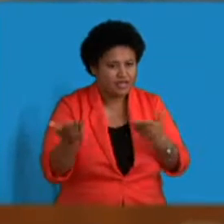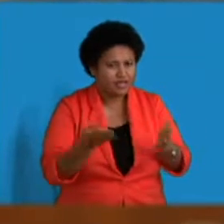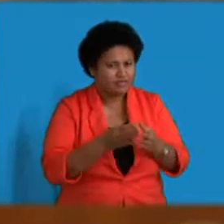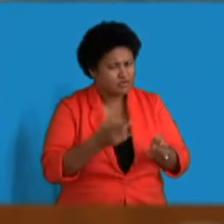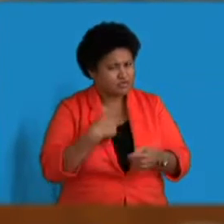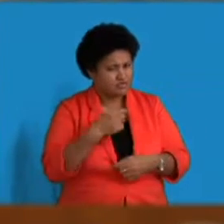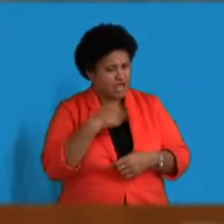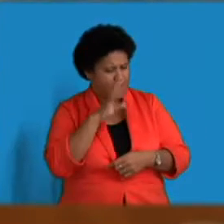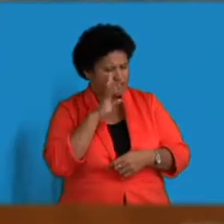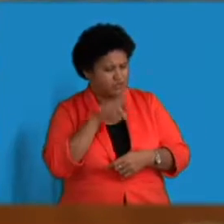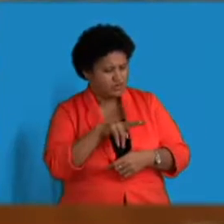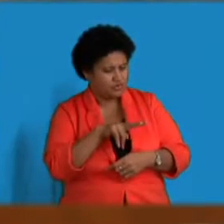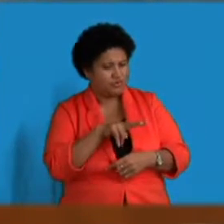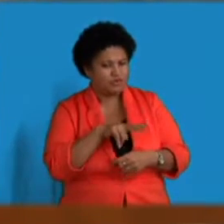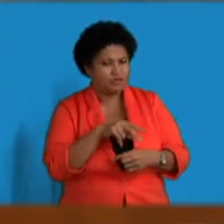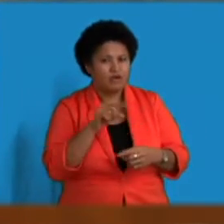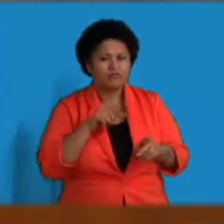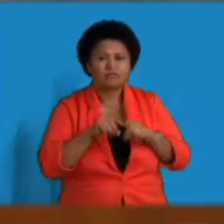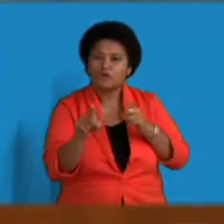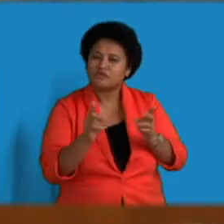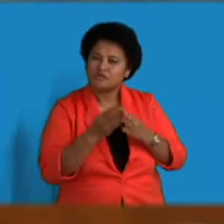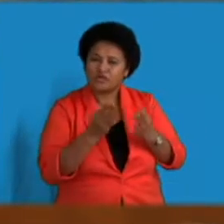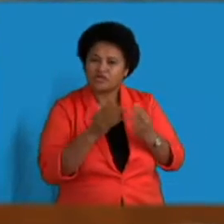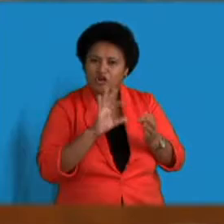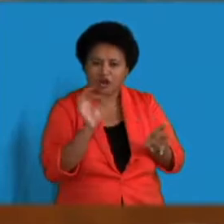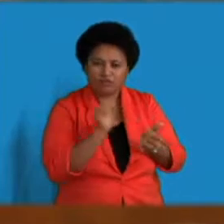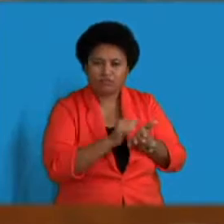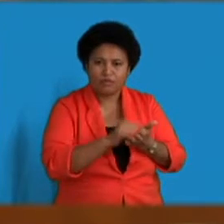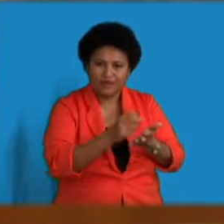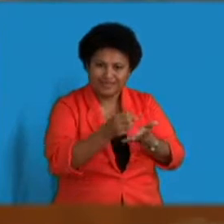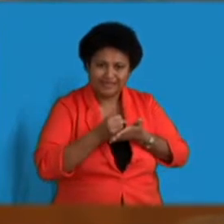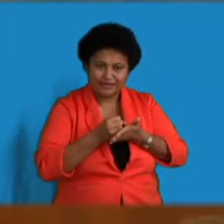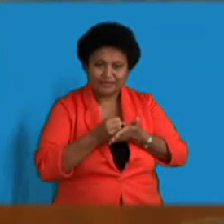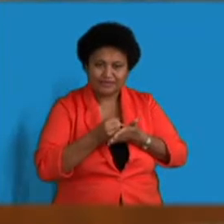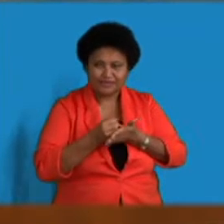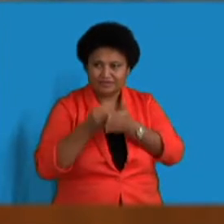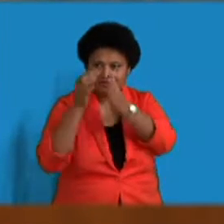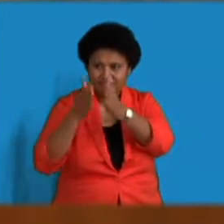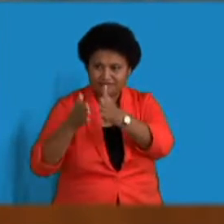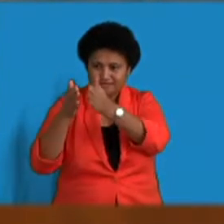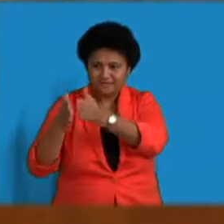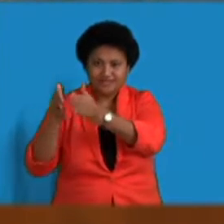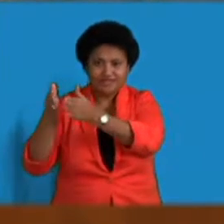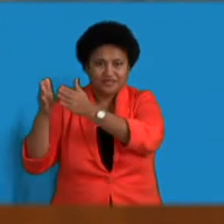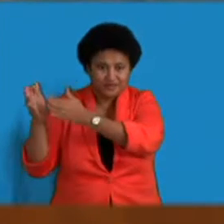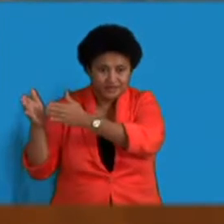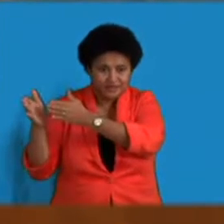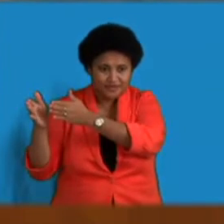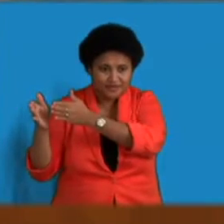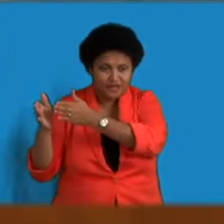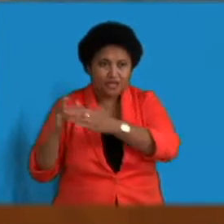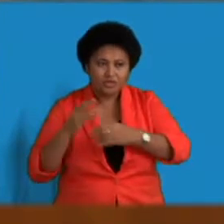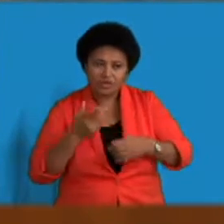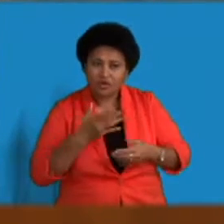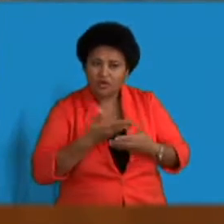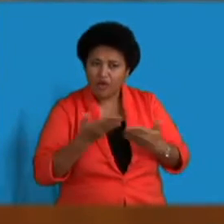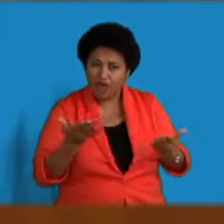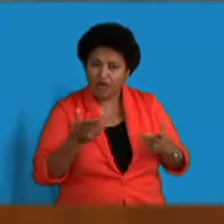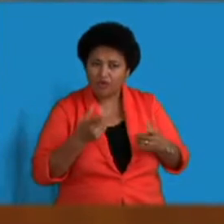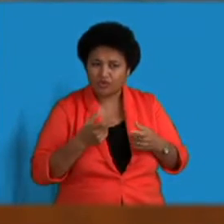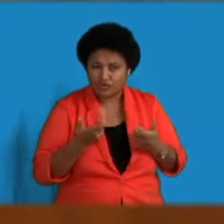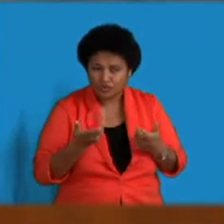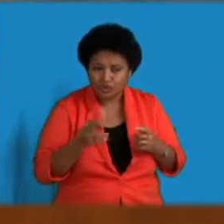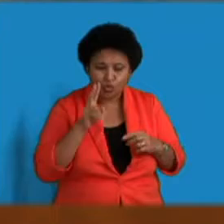And I would urge the Minister to ensure that management of books is